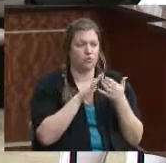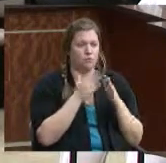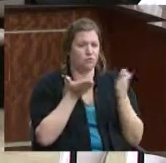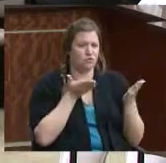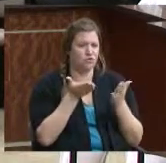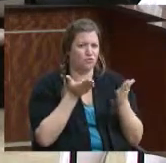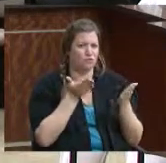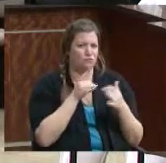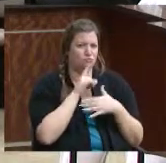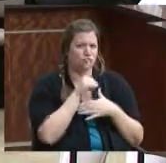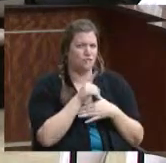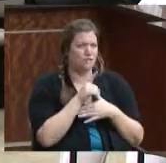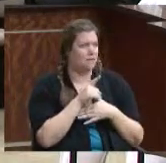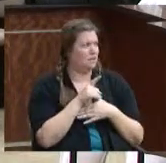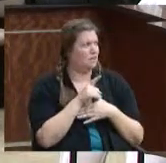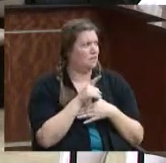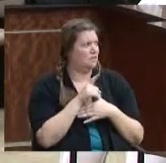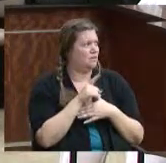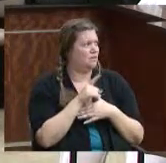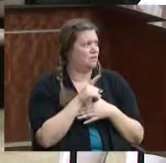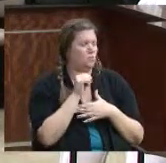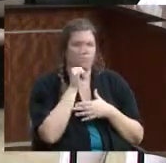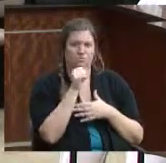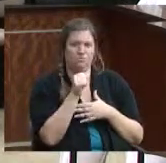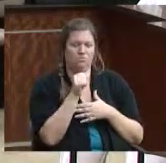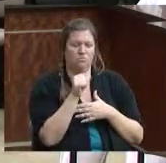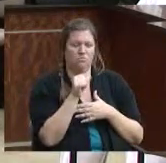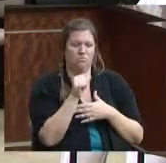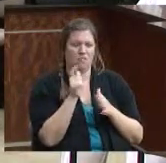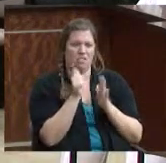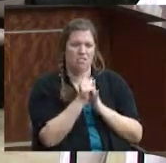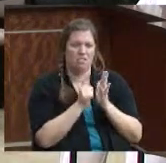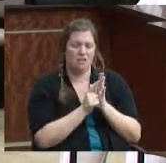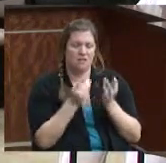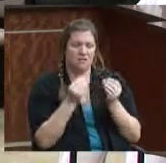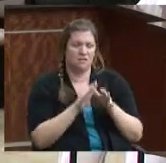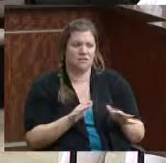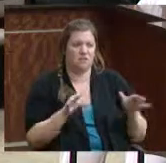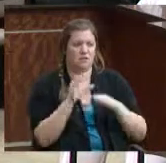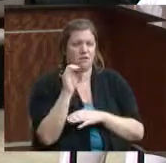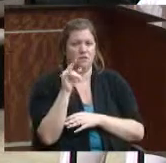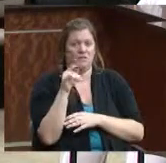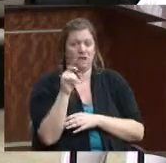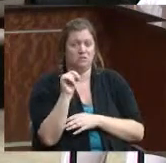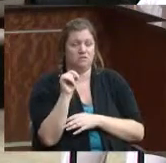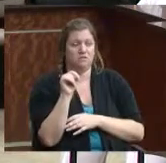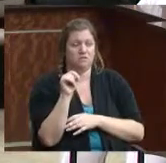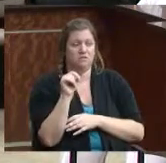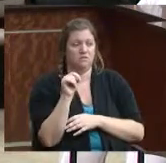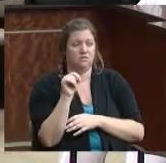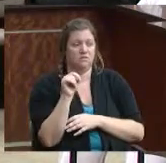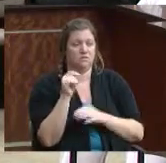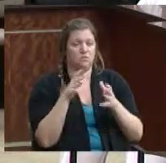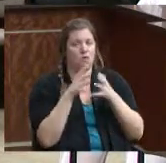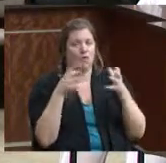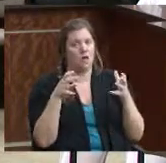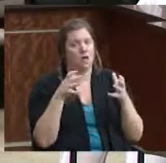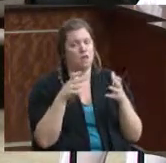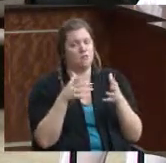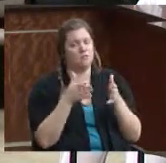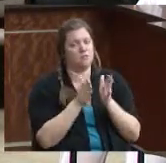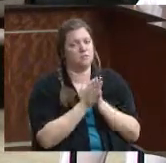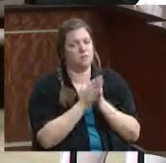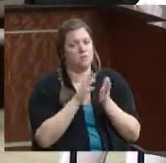service is what you get when you illegally dump, and some of those materials were toxic, which required us to do a lot of cleaning.